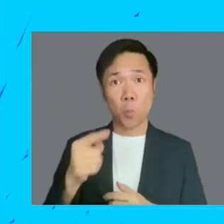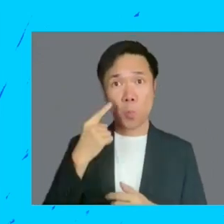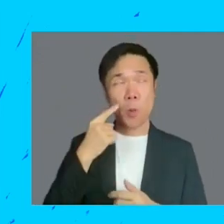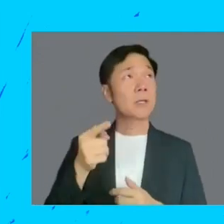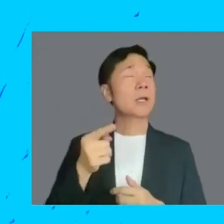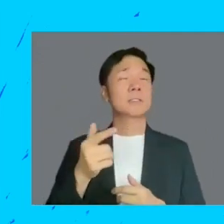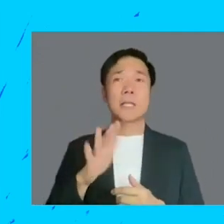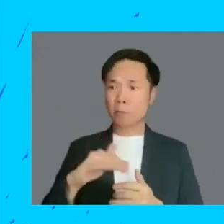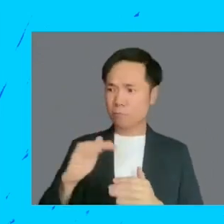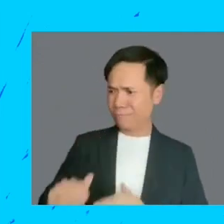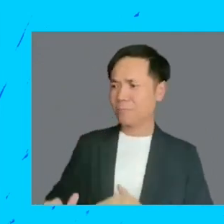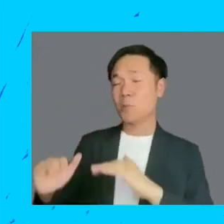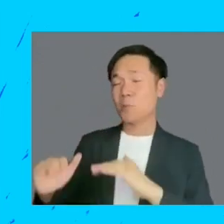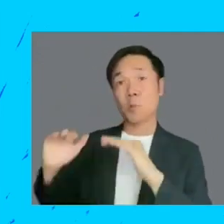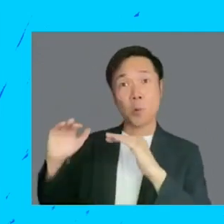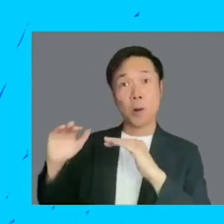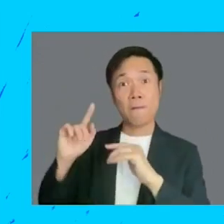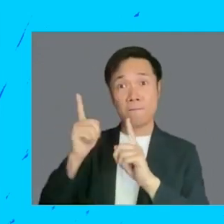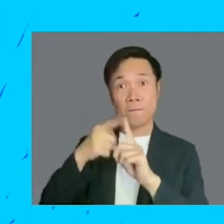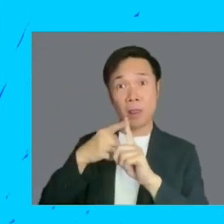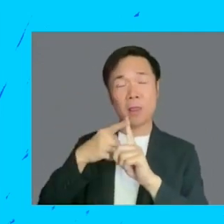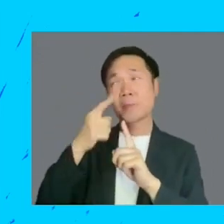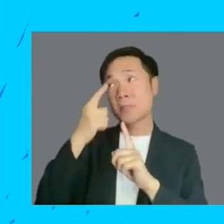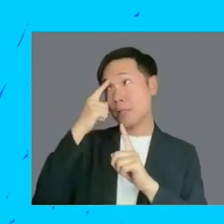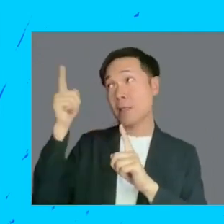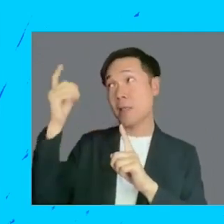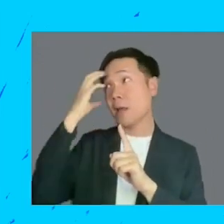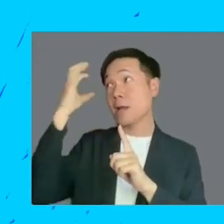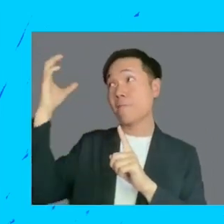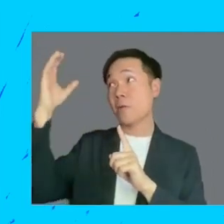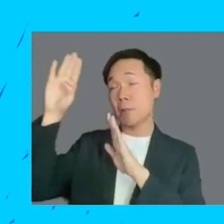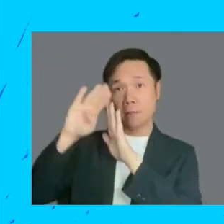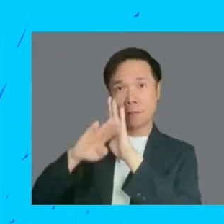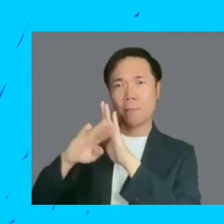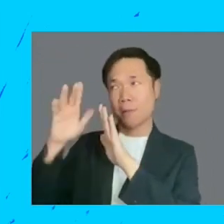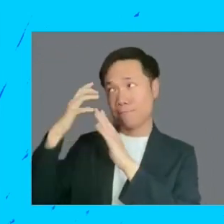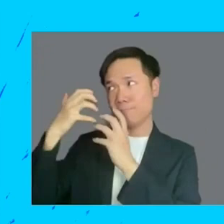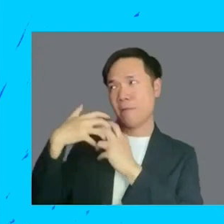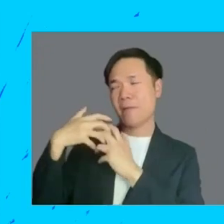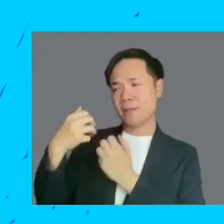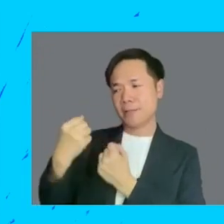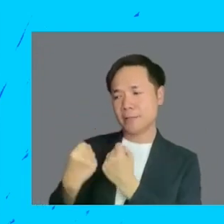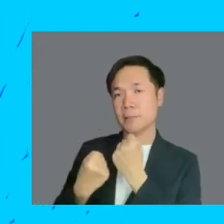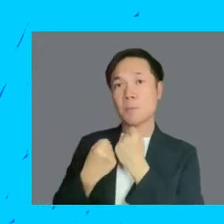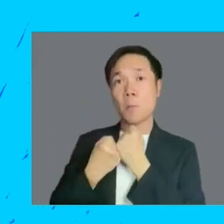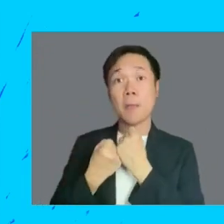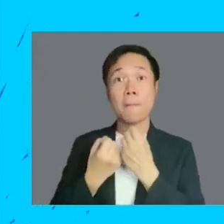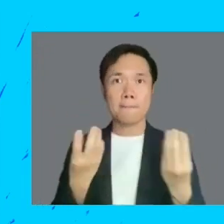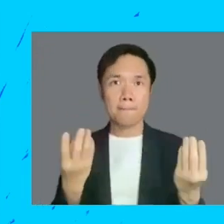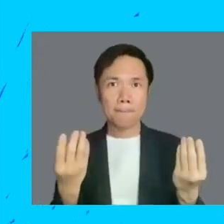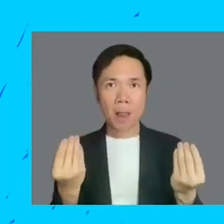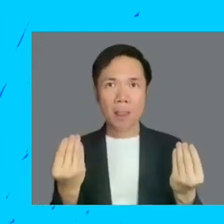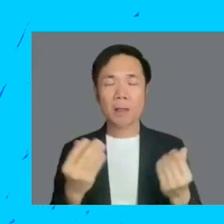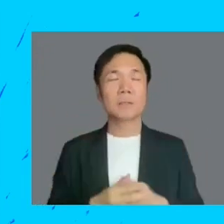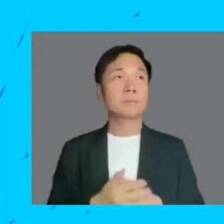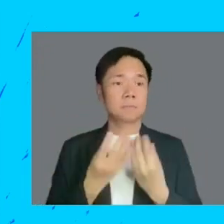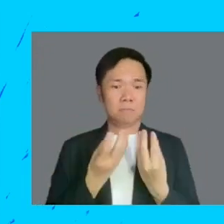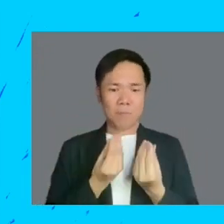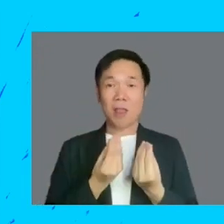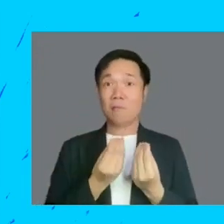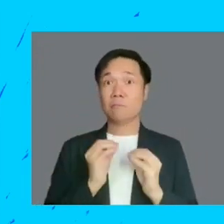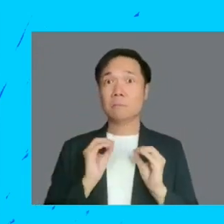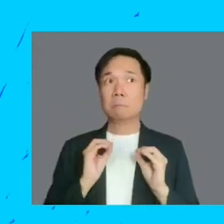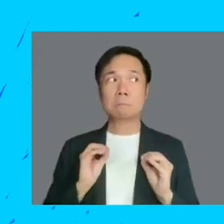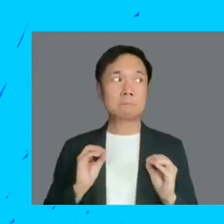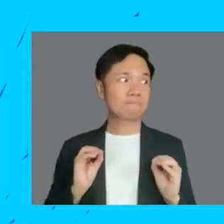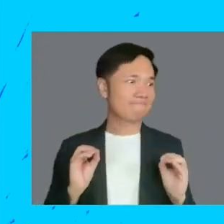potential when policies and interventions address these together. Economic insecurity can increase